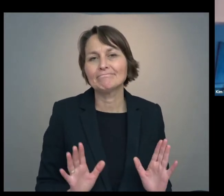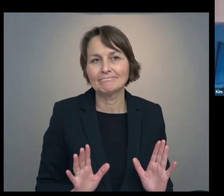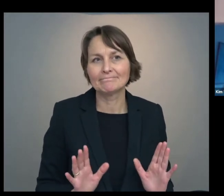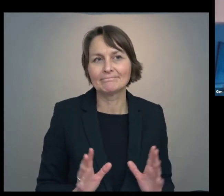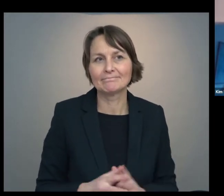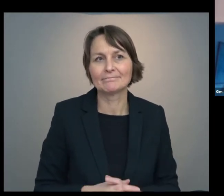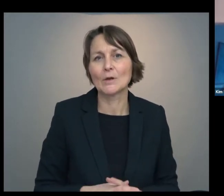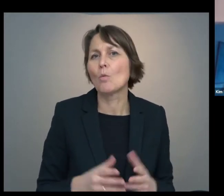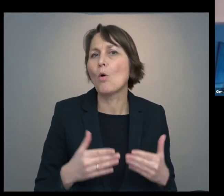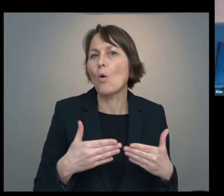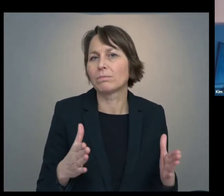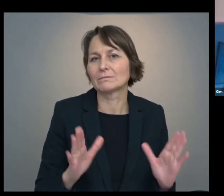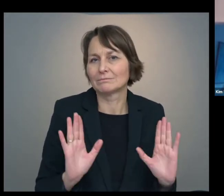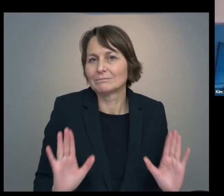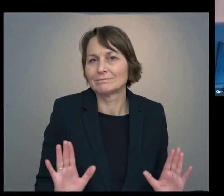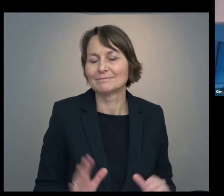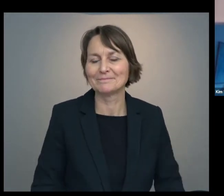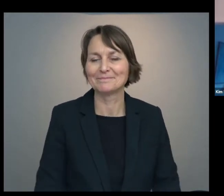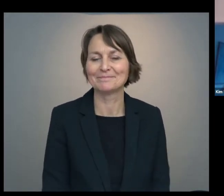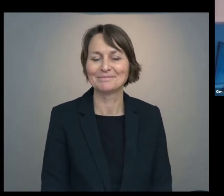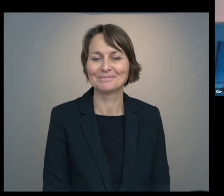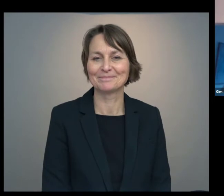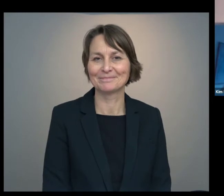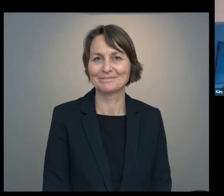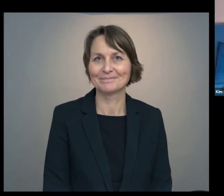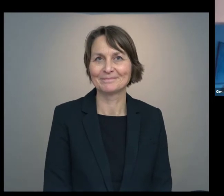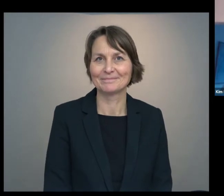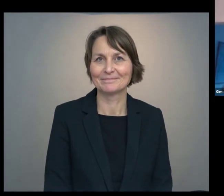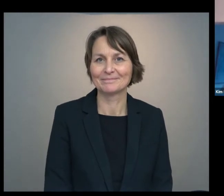whatever we open.